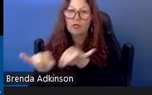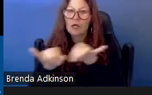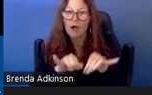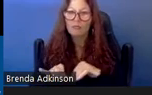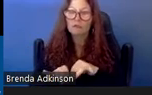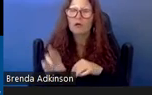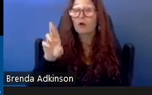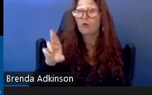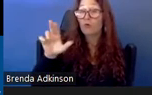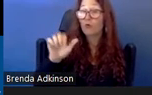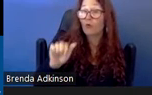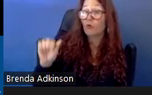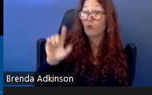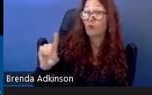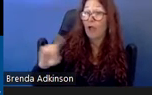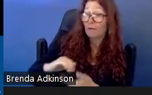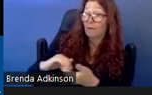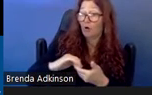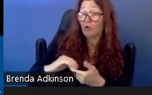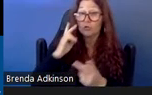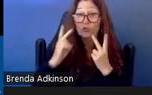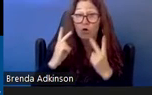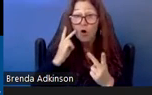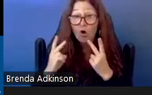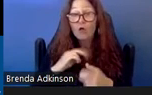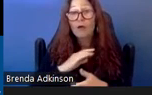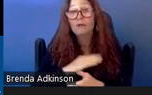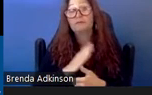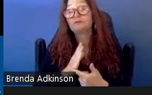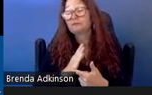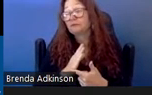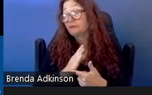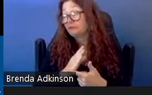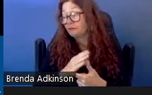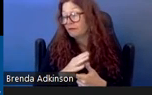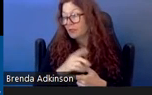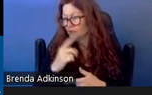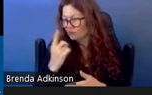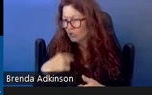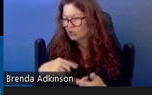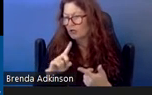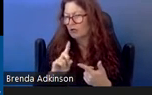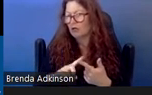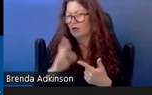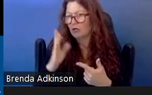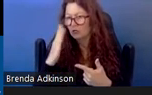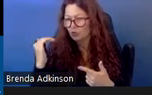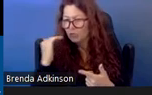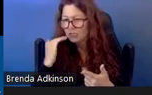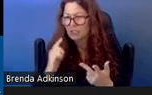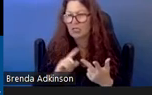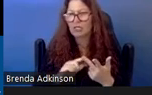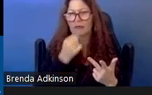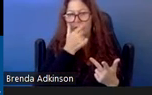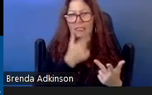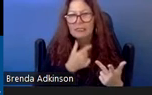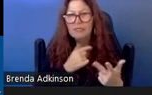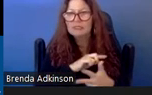found that Russian, Vietnamese, and I think Korean were the top 5. And we've added a